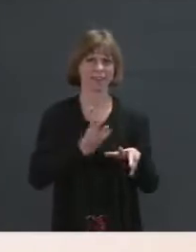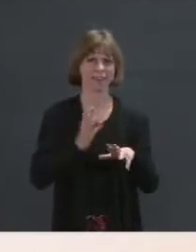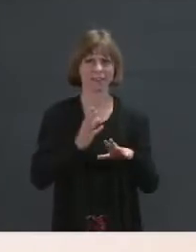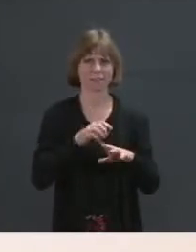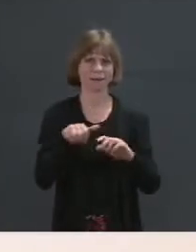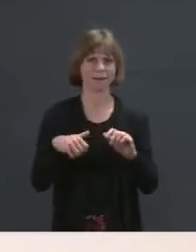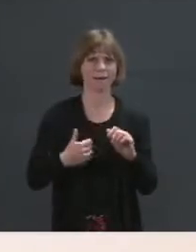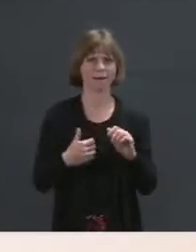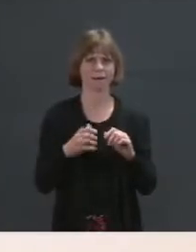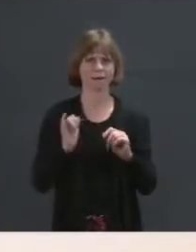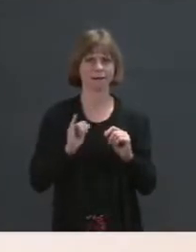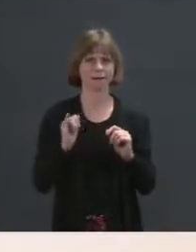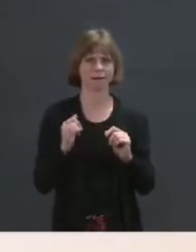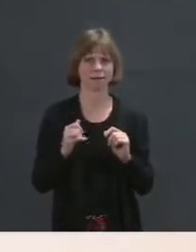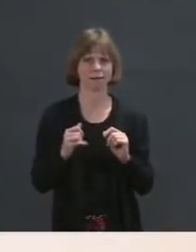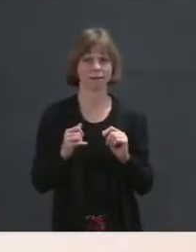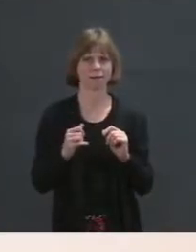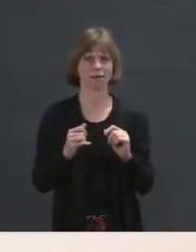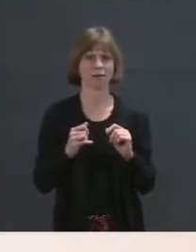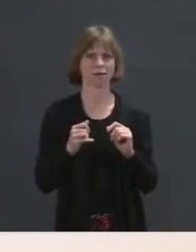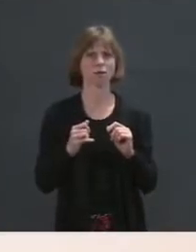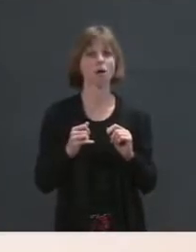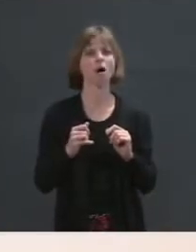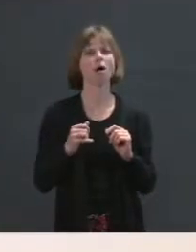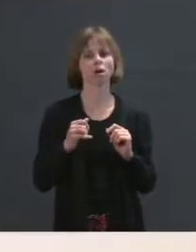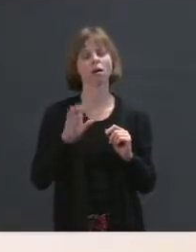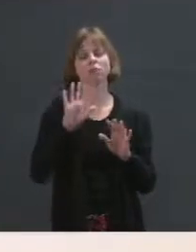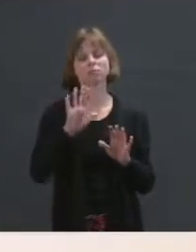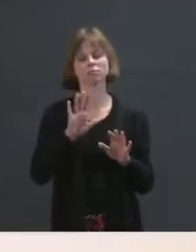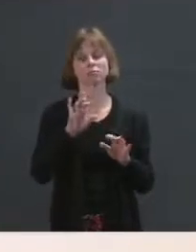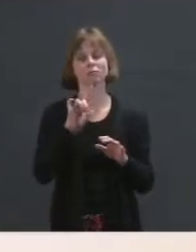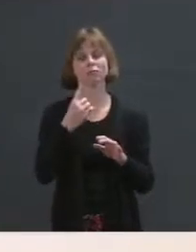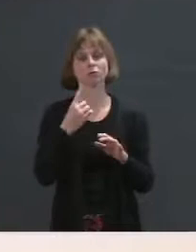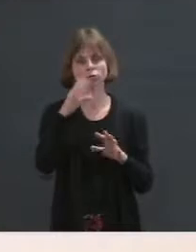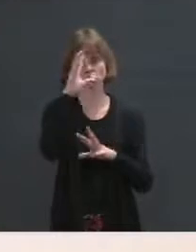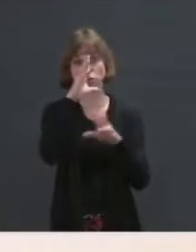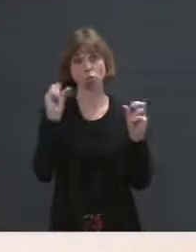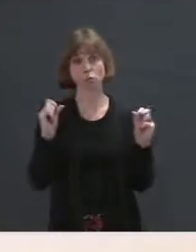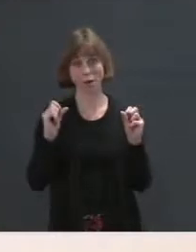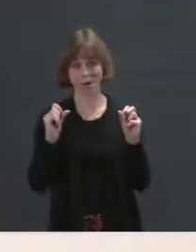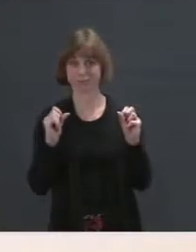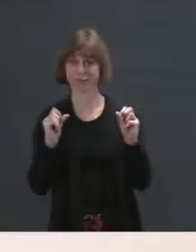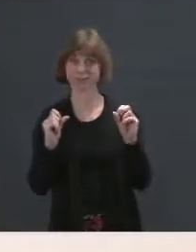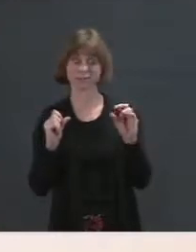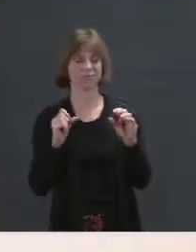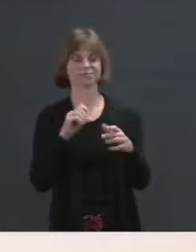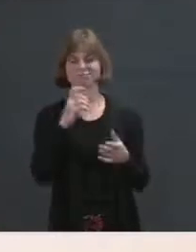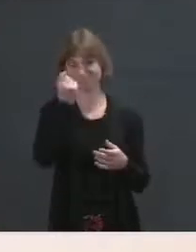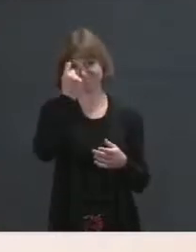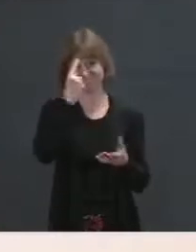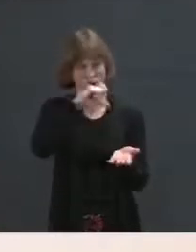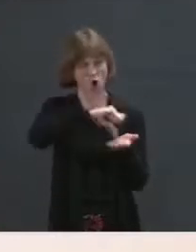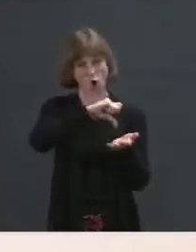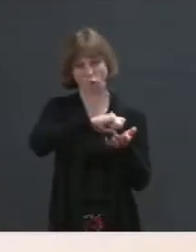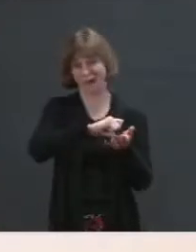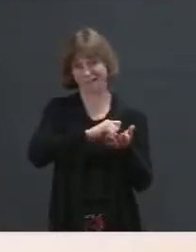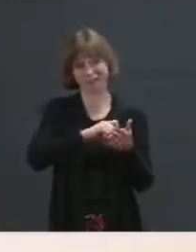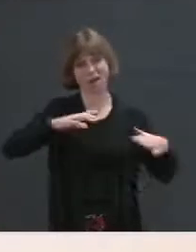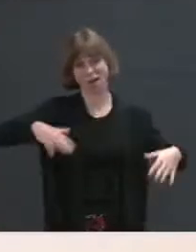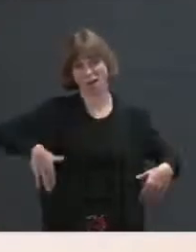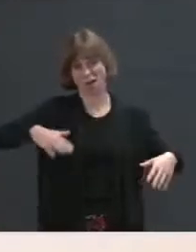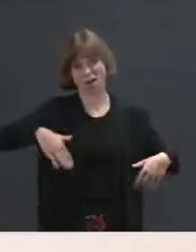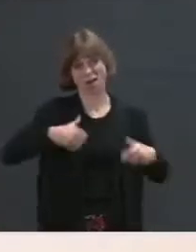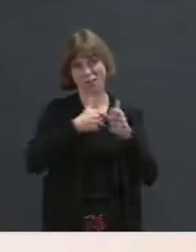in 2015. Well, first, the president's, Iran is a long way from compliance, as you well know, from covering this issue